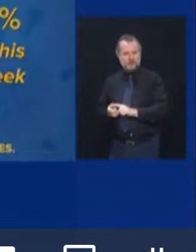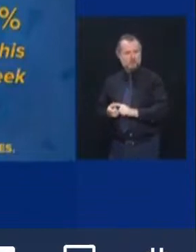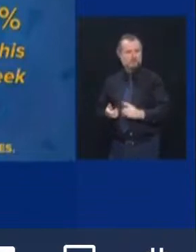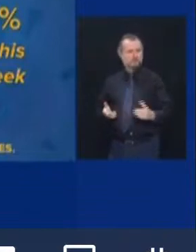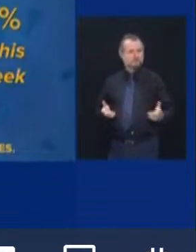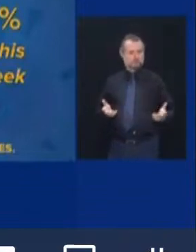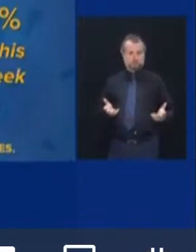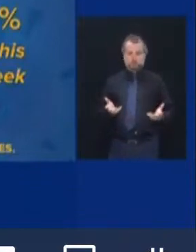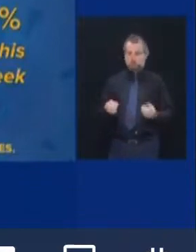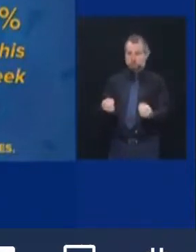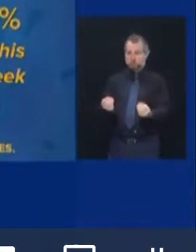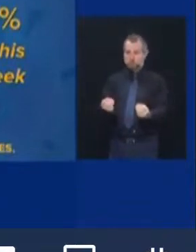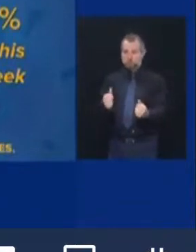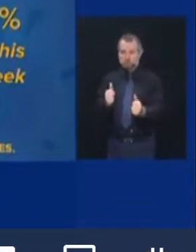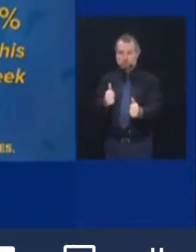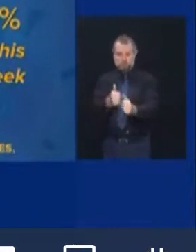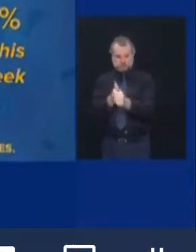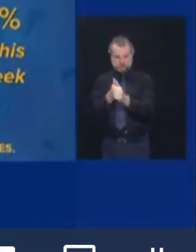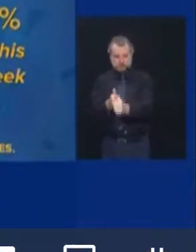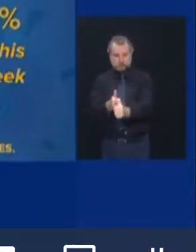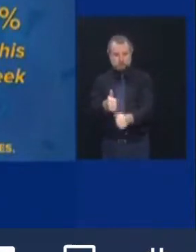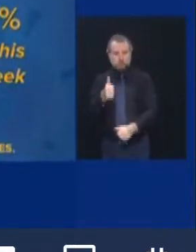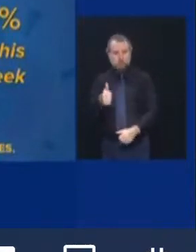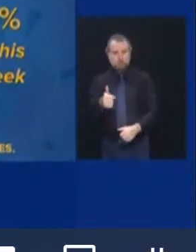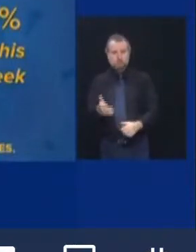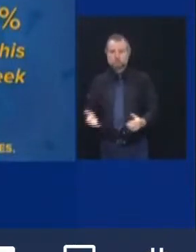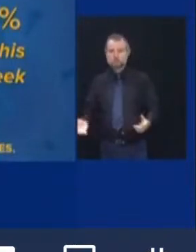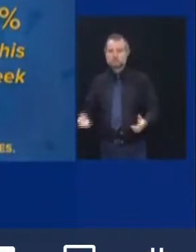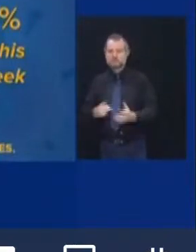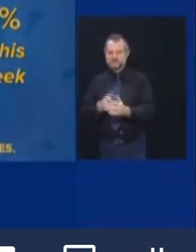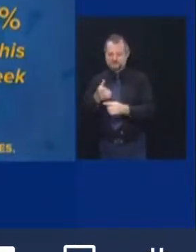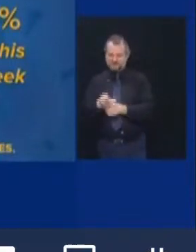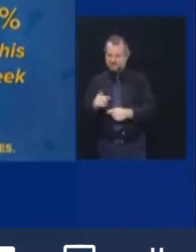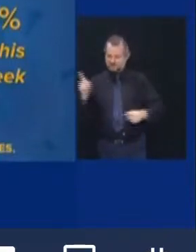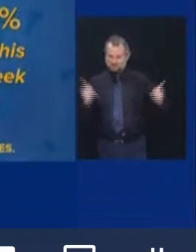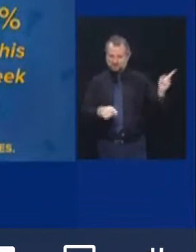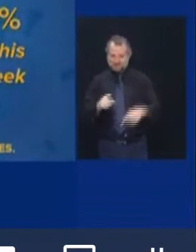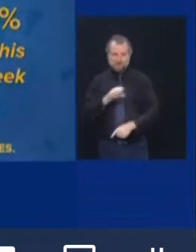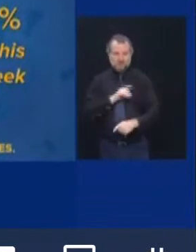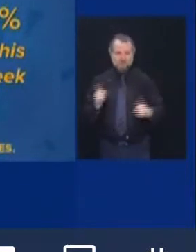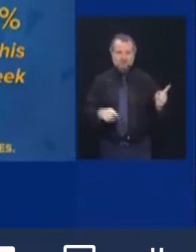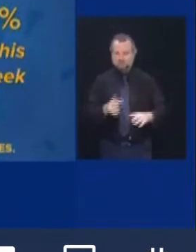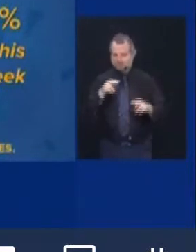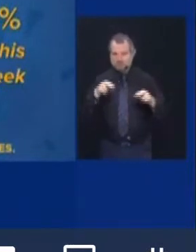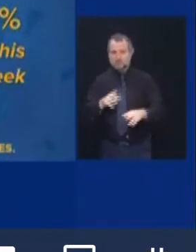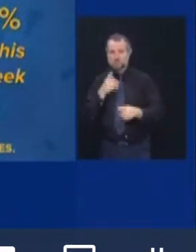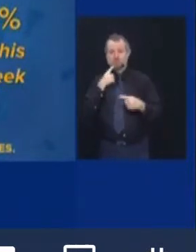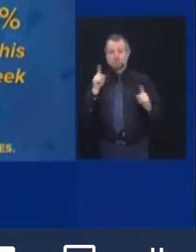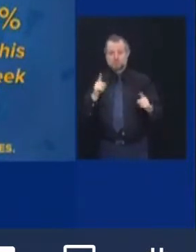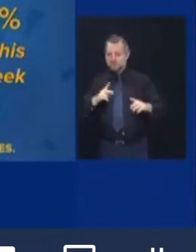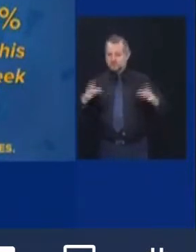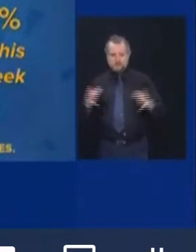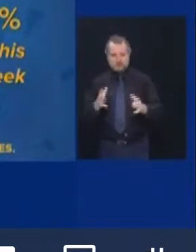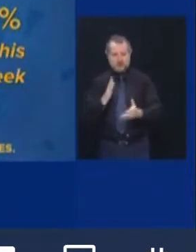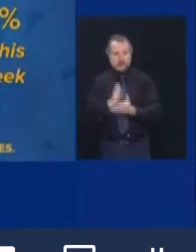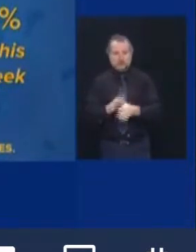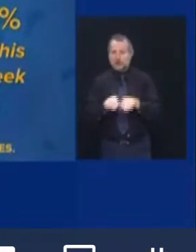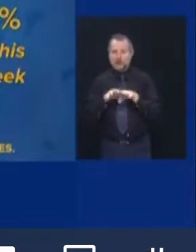The compliance works, enforcement works, and reduction of congregate activity